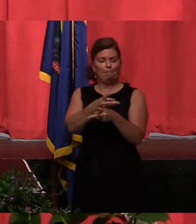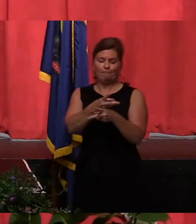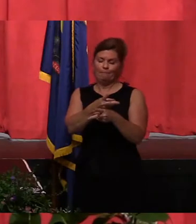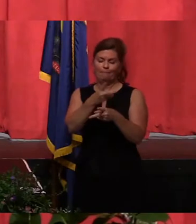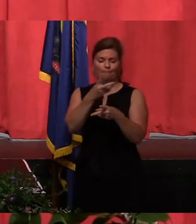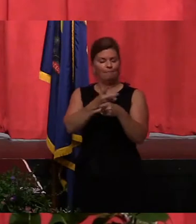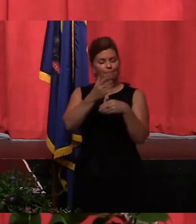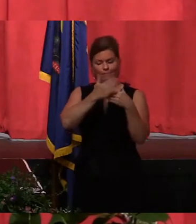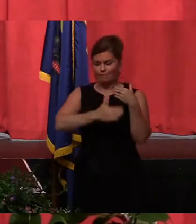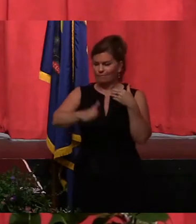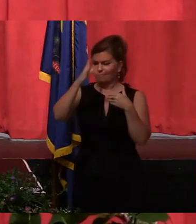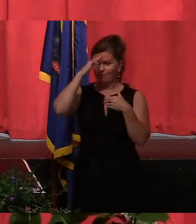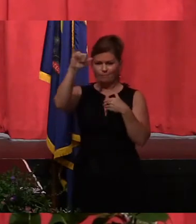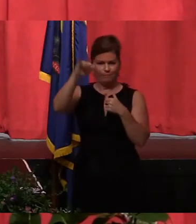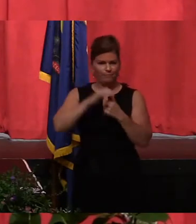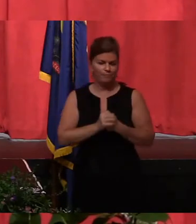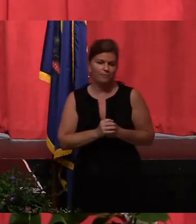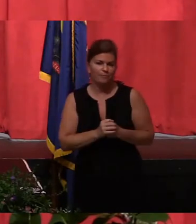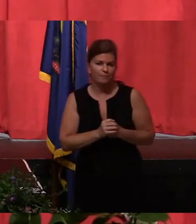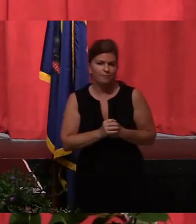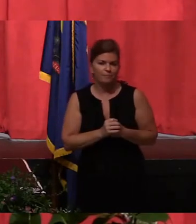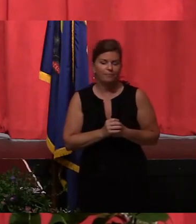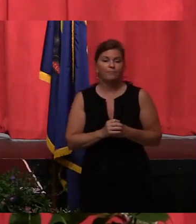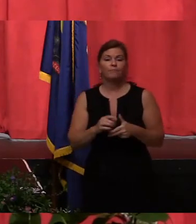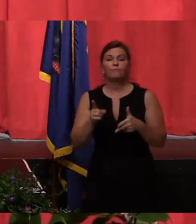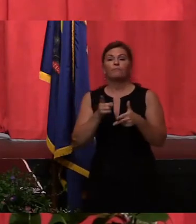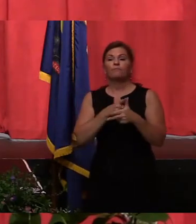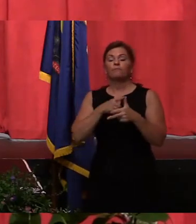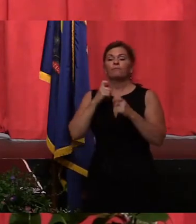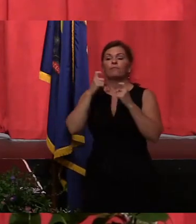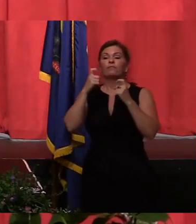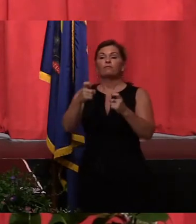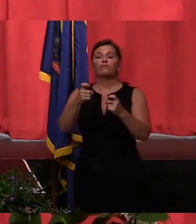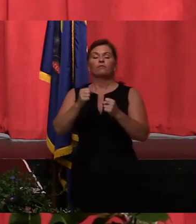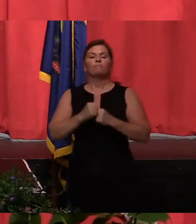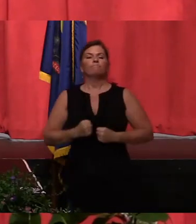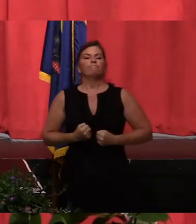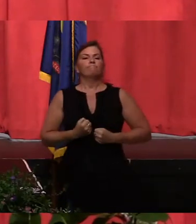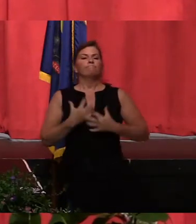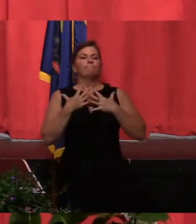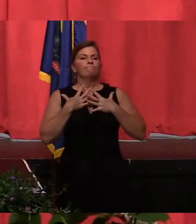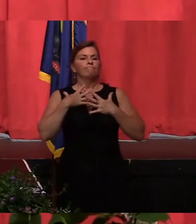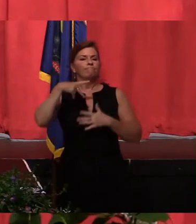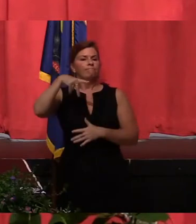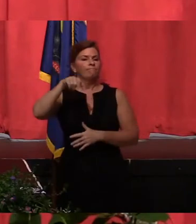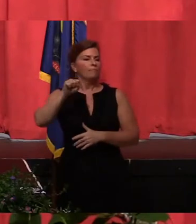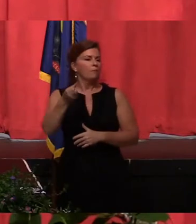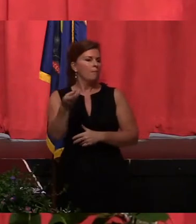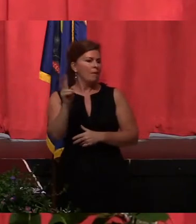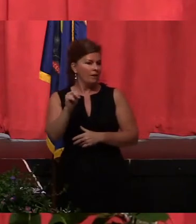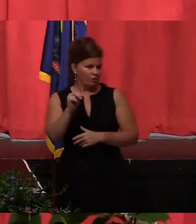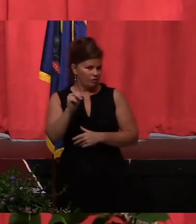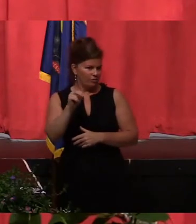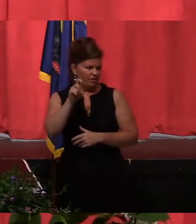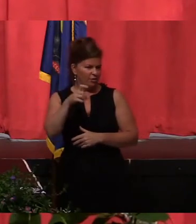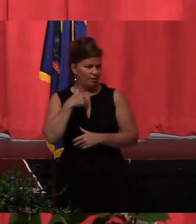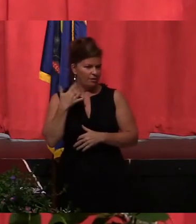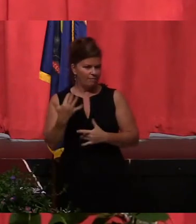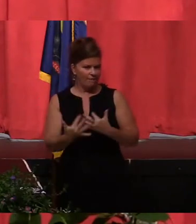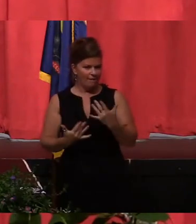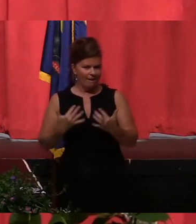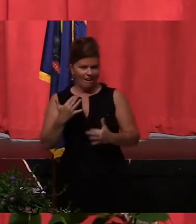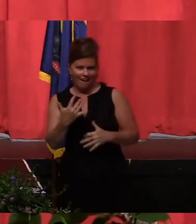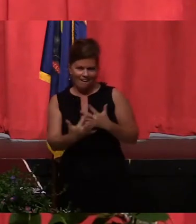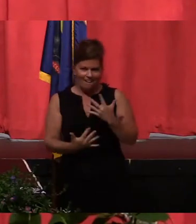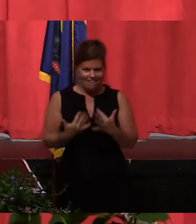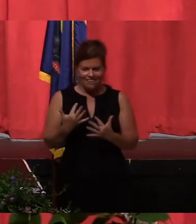your entire lives. The first gift is passion. You must have a fire in your belly. Have